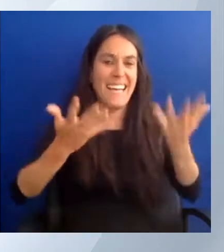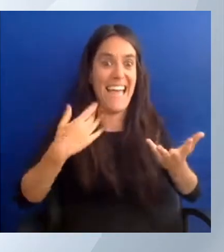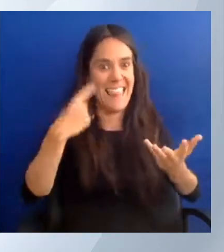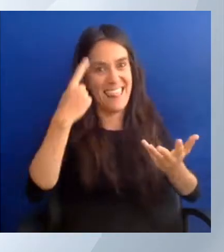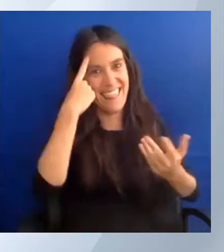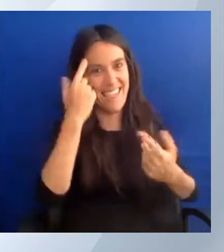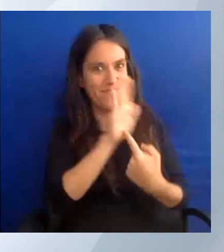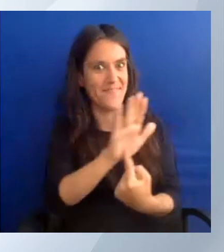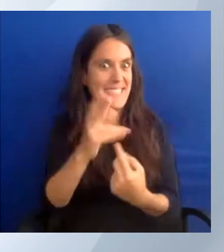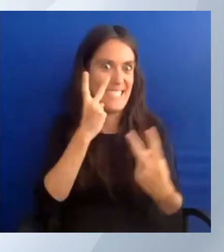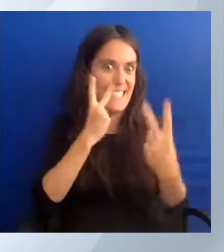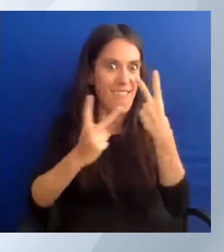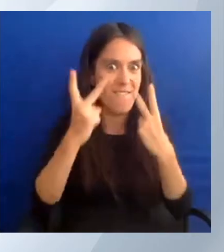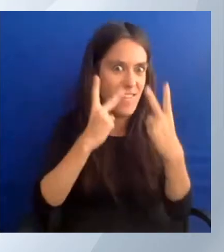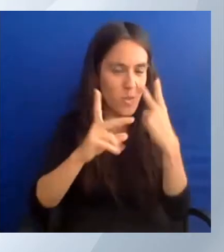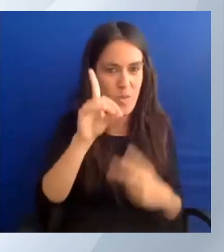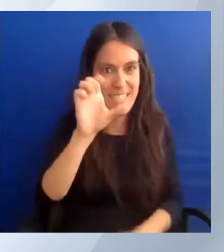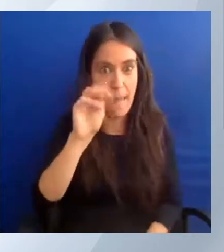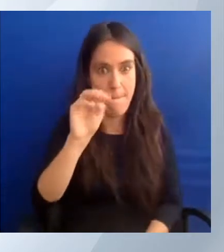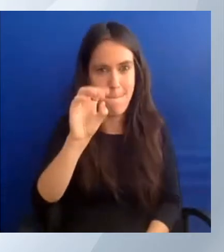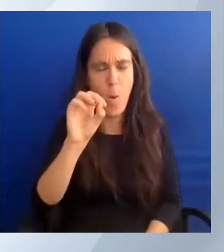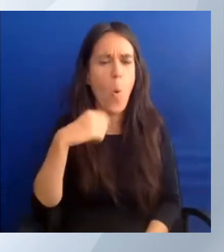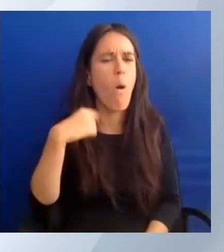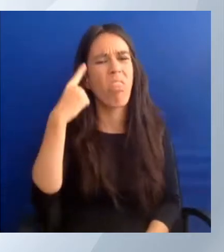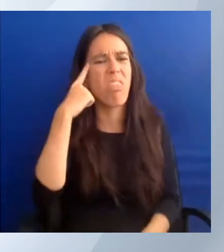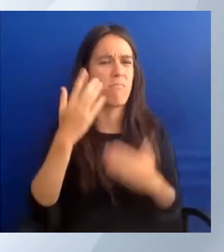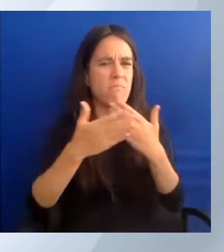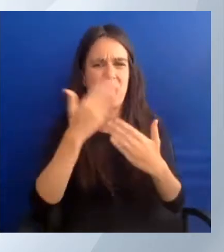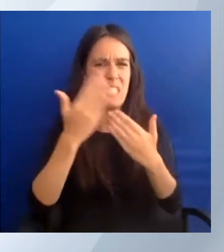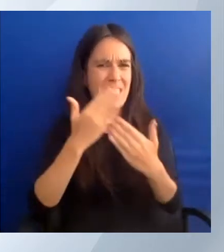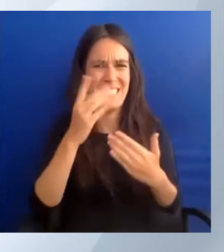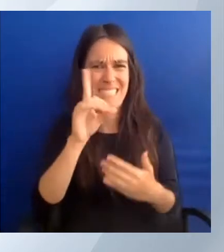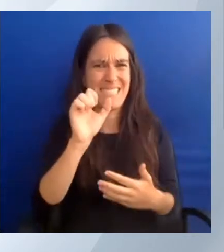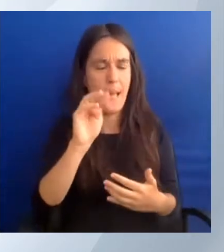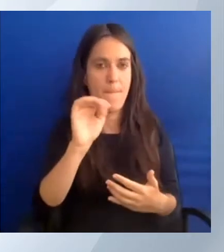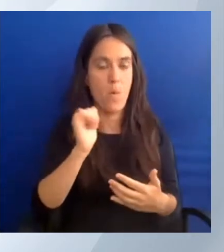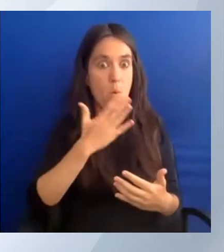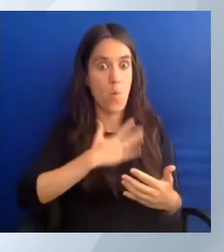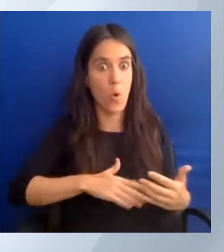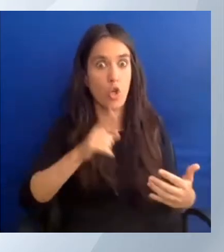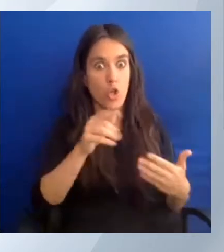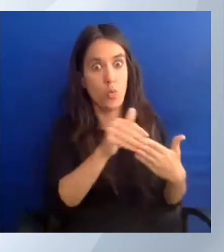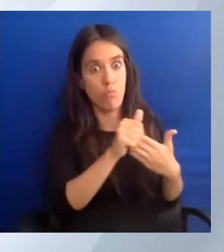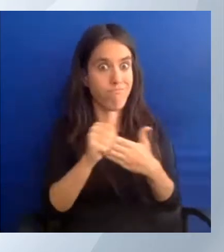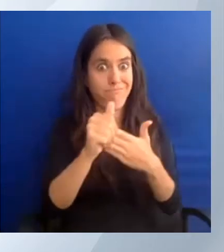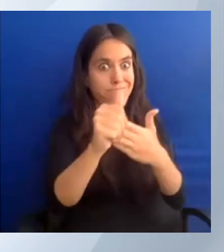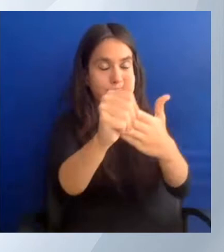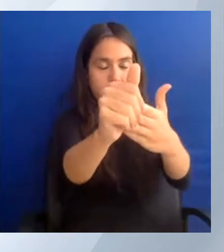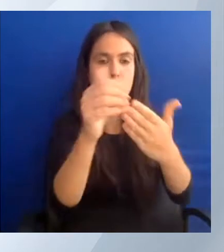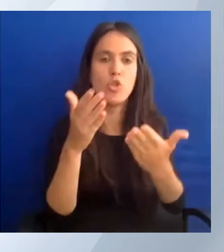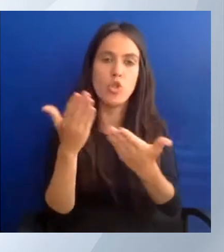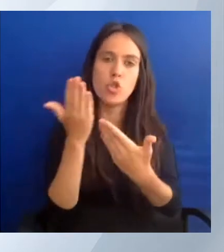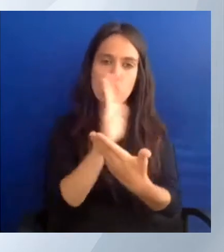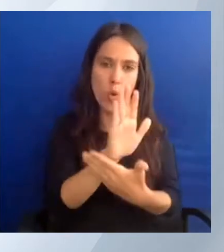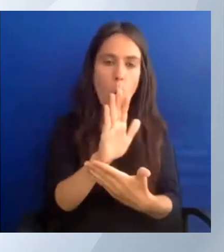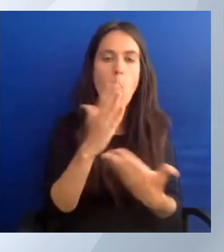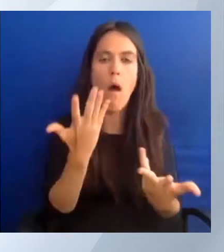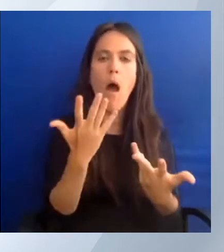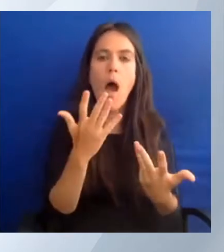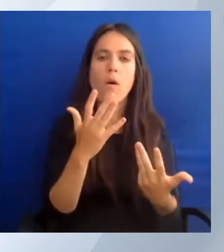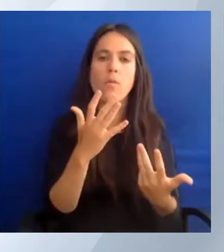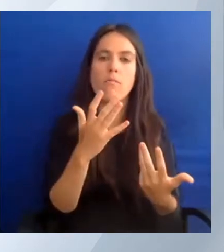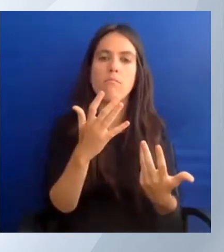demo. So the demo I want to do is a very simple demo where I would like to show you state management and service to service